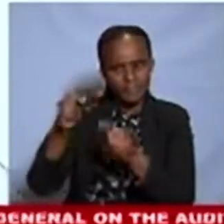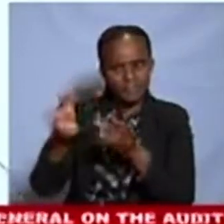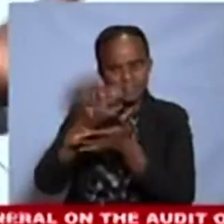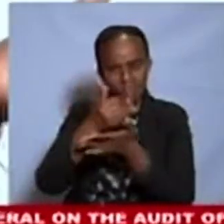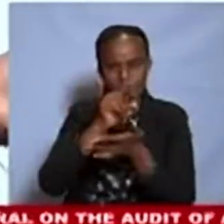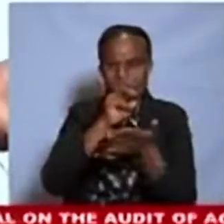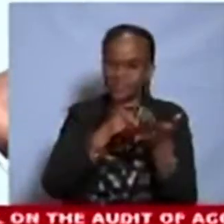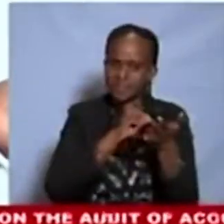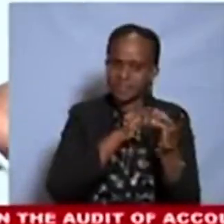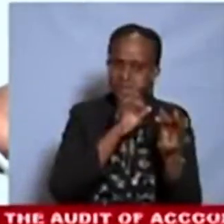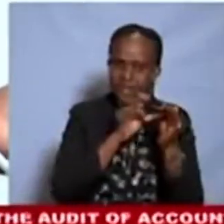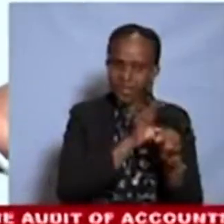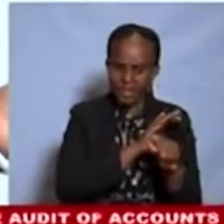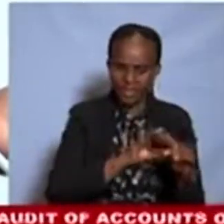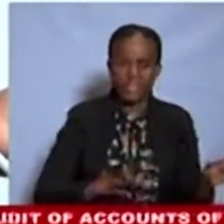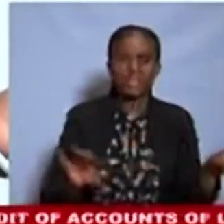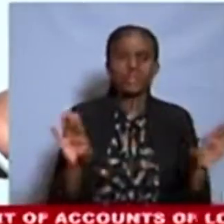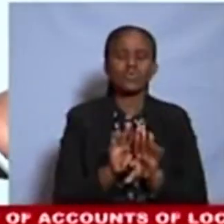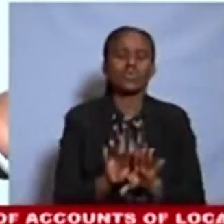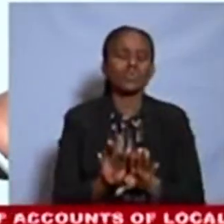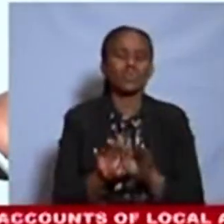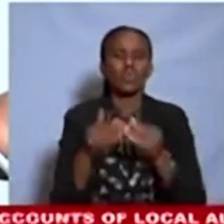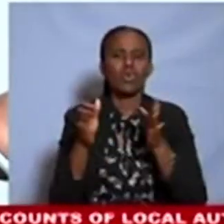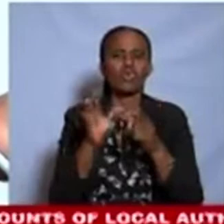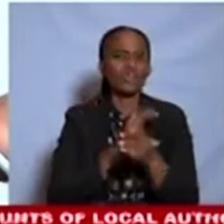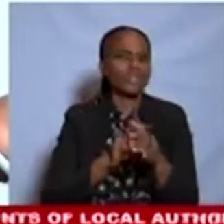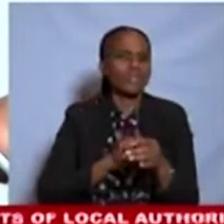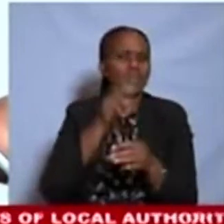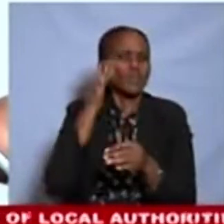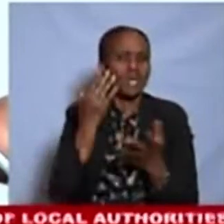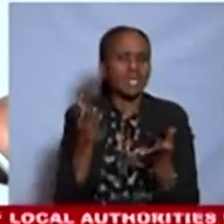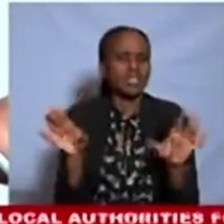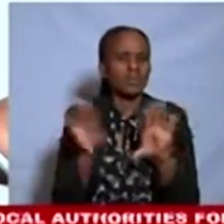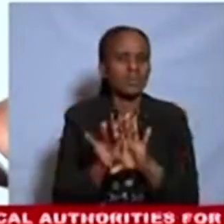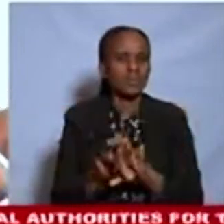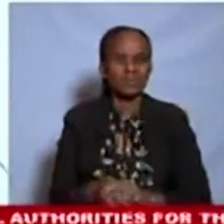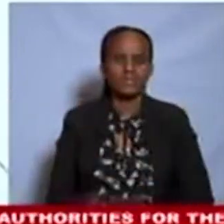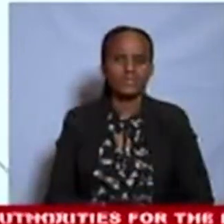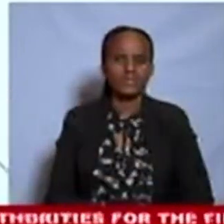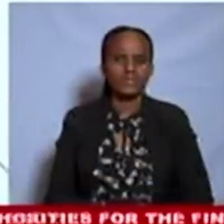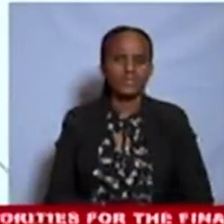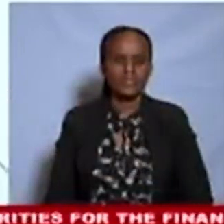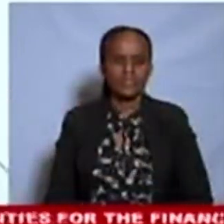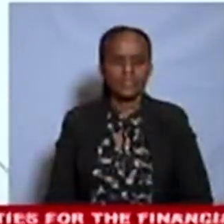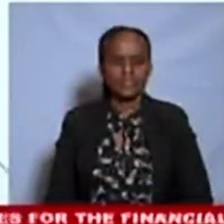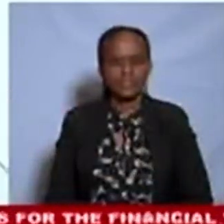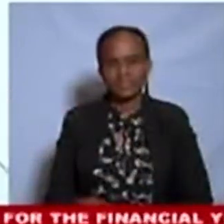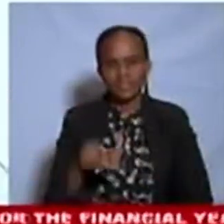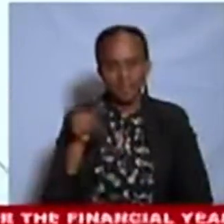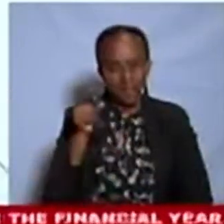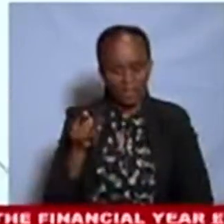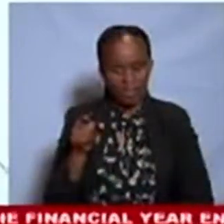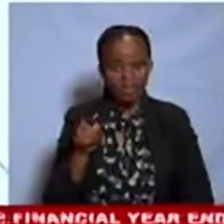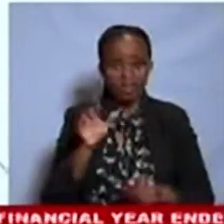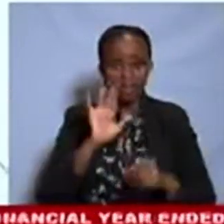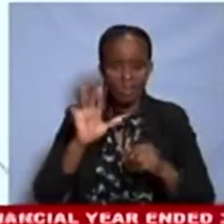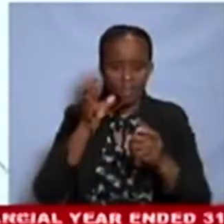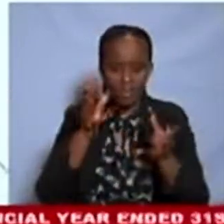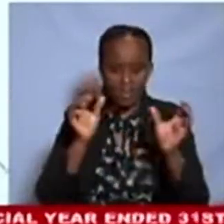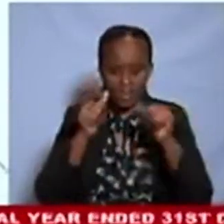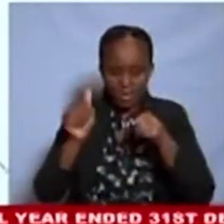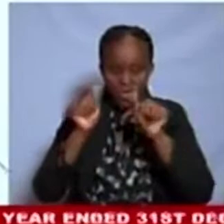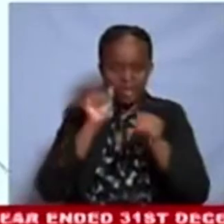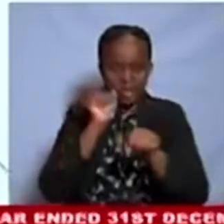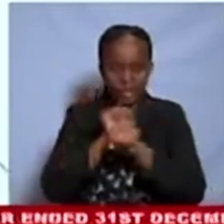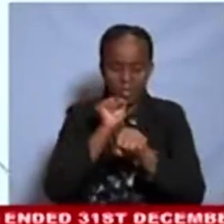you collect 2 million. If it's a company, it's closed. What's the point of opening such a company? You know, you suppose the purpose of the council is raise money.